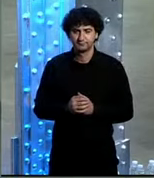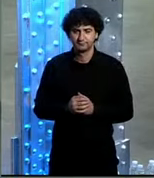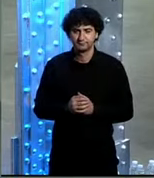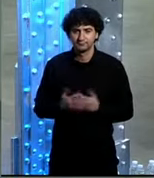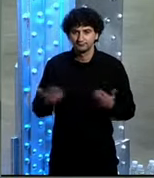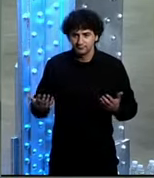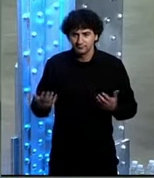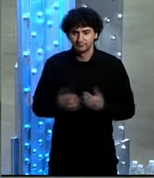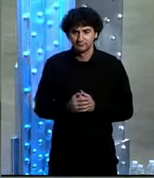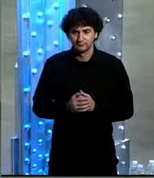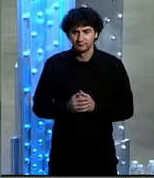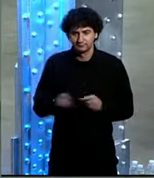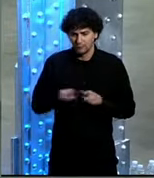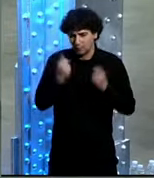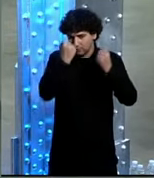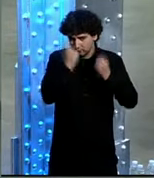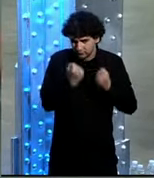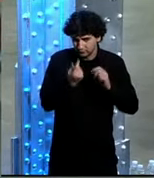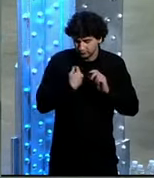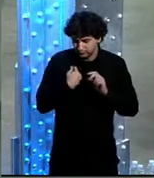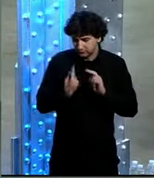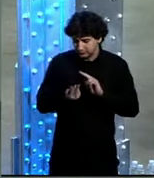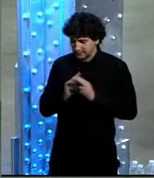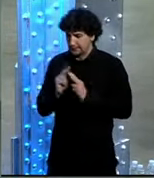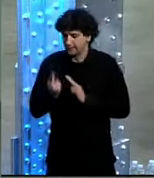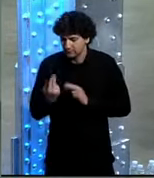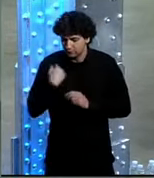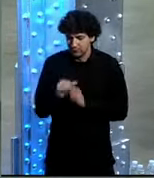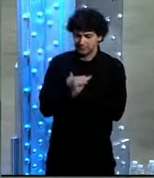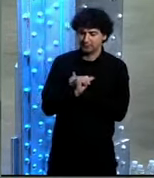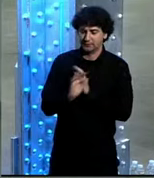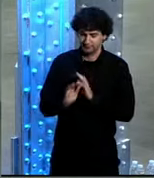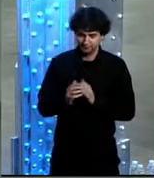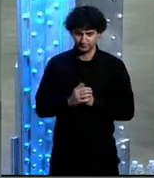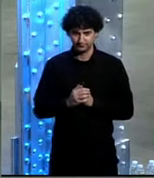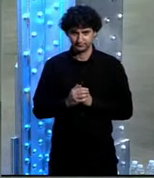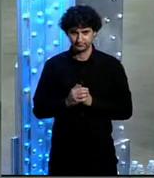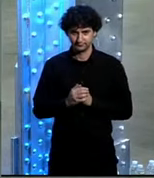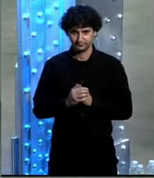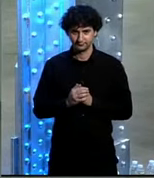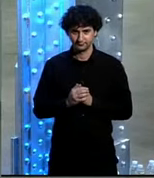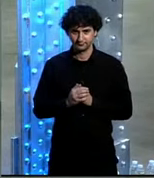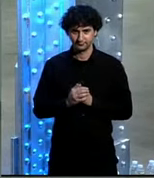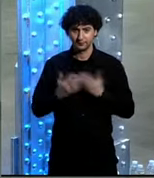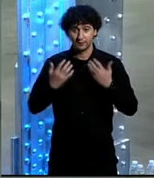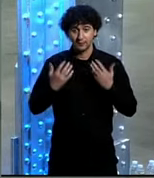platforms to communicate. But, like I say, sometimes we do need to be just watchers.